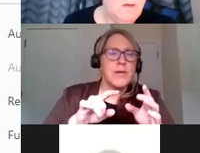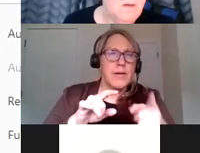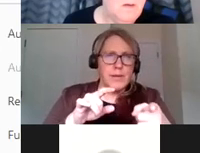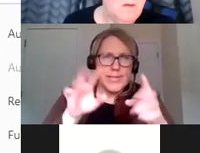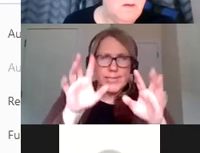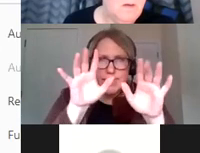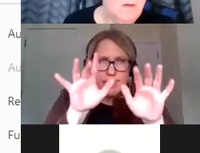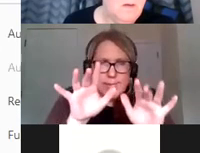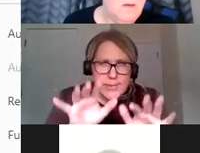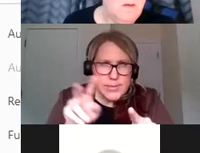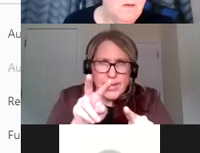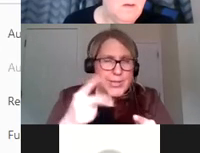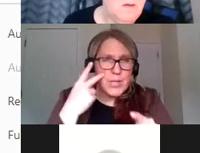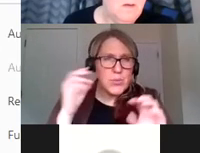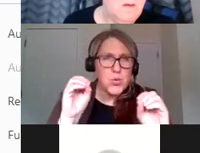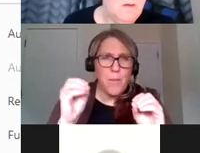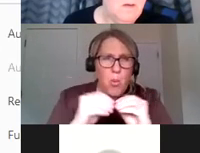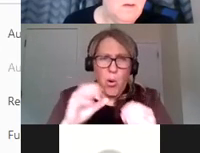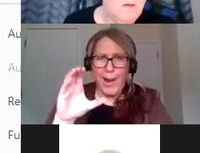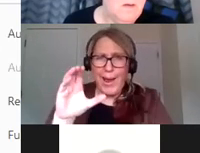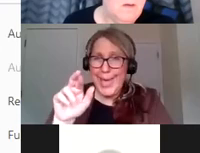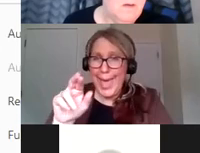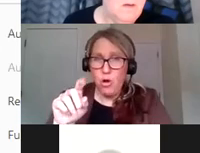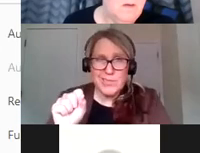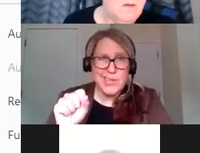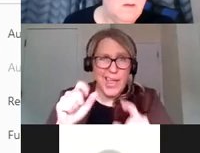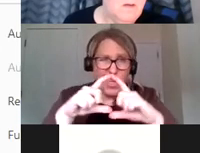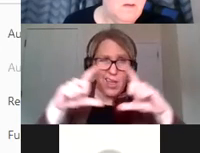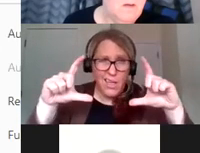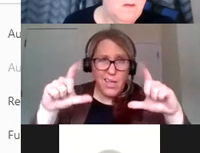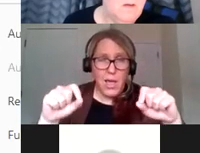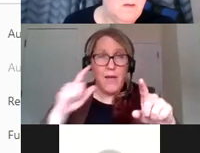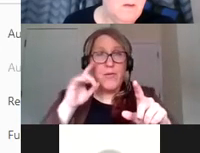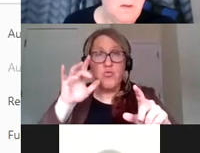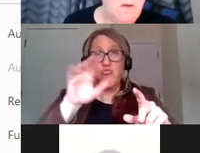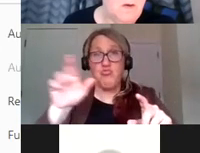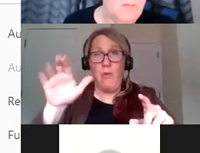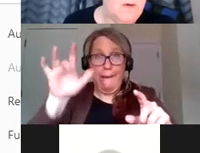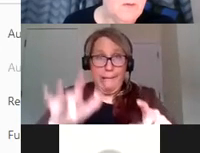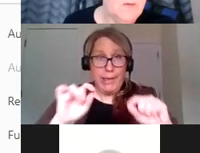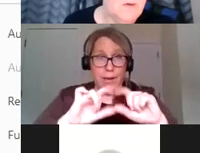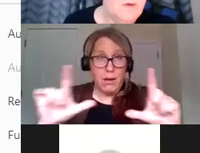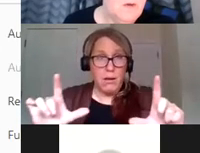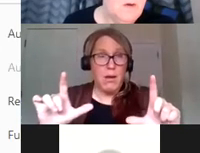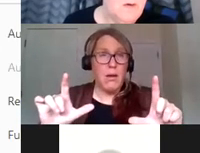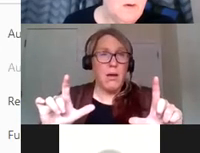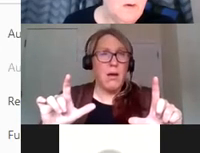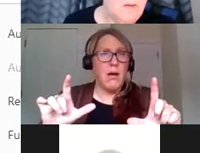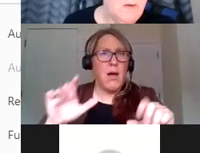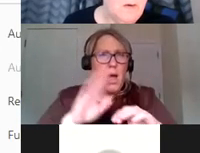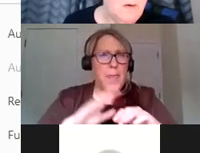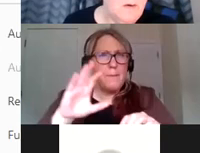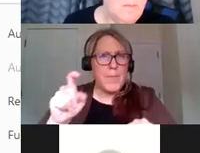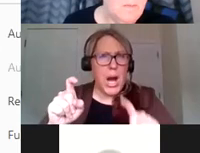now you can see that there's no more carrots. That's the actual item, that little box there. If you right click on that. Yeah, on the box. All right,